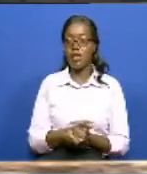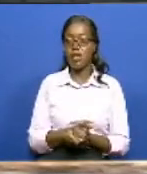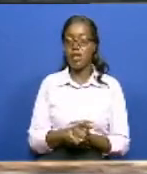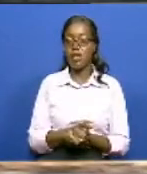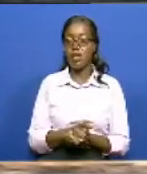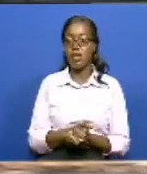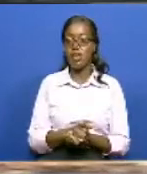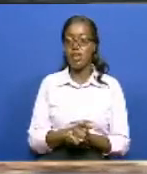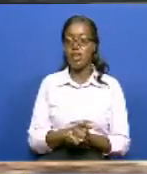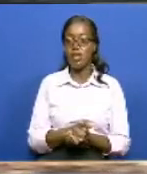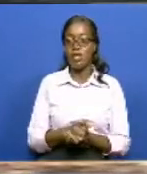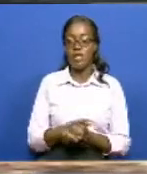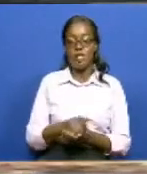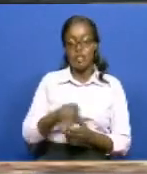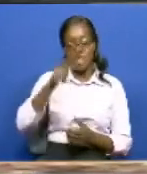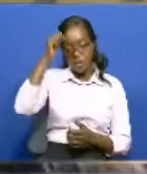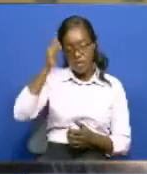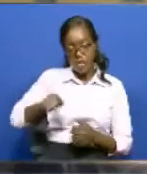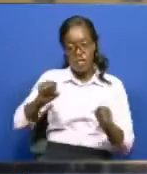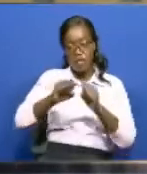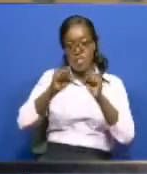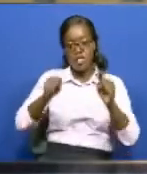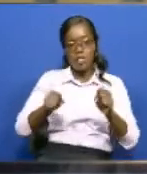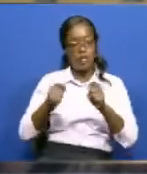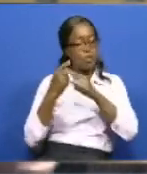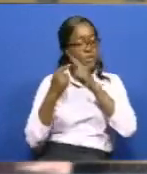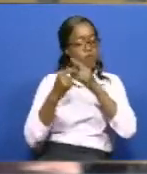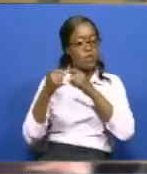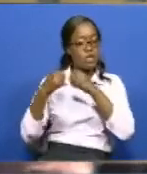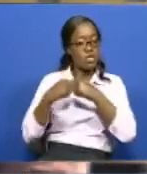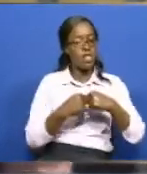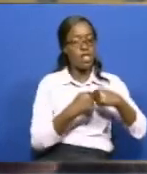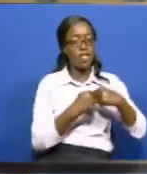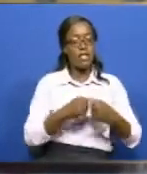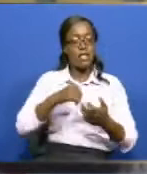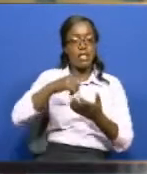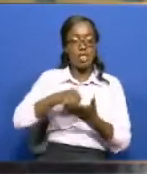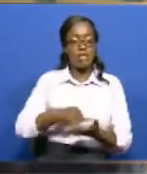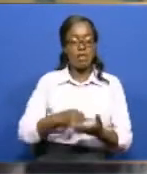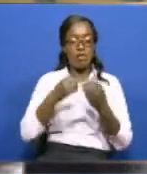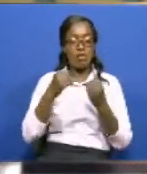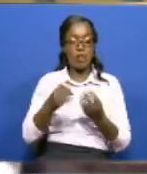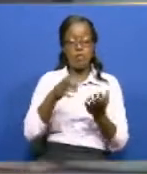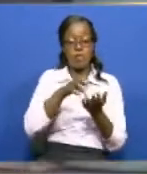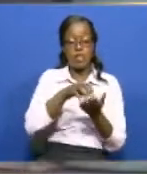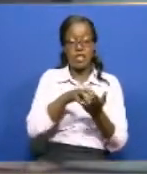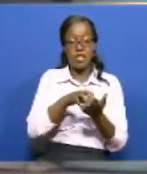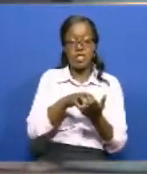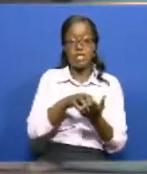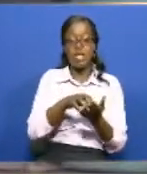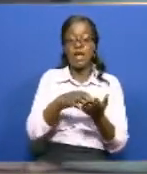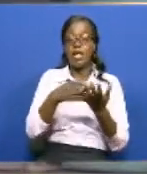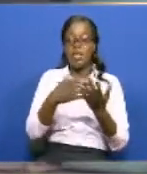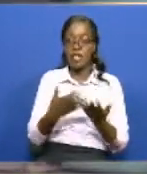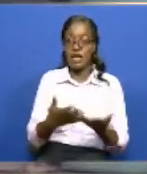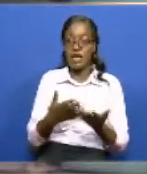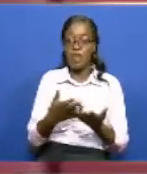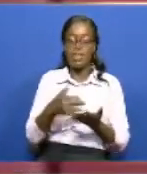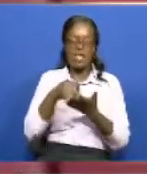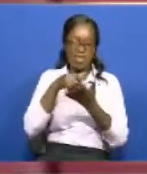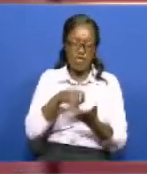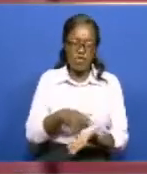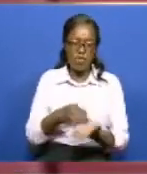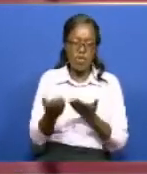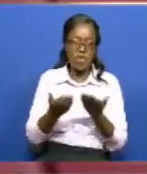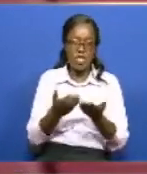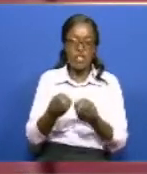The judicial system continues to experience challenges, including backlog of cases, a situation that has hampered its service delivery.